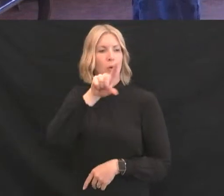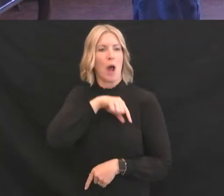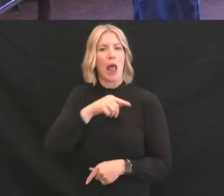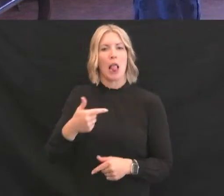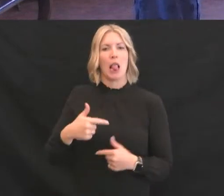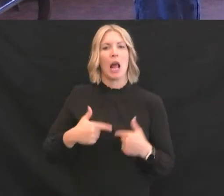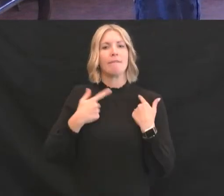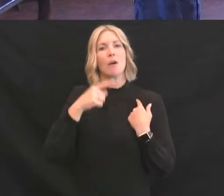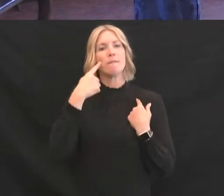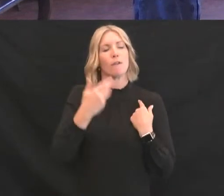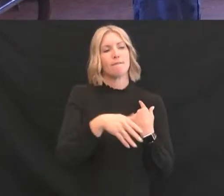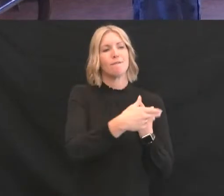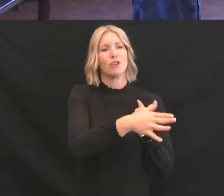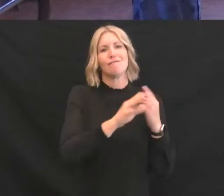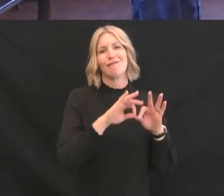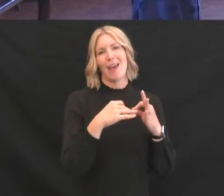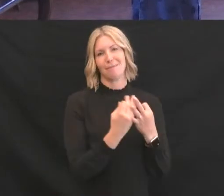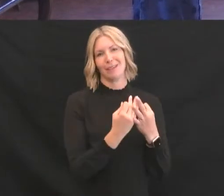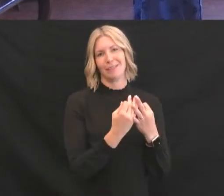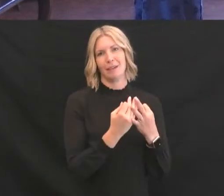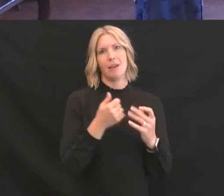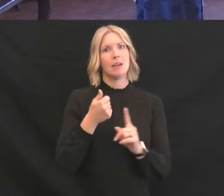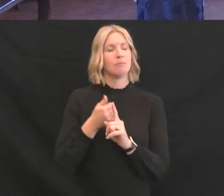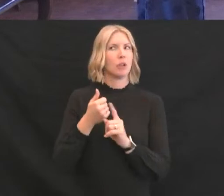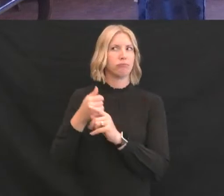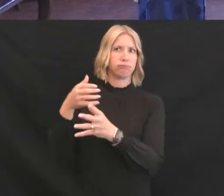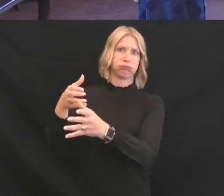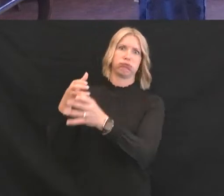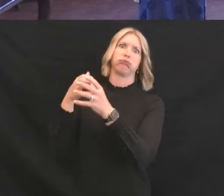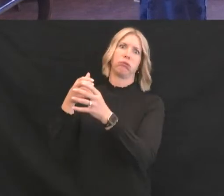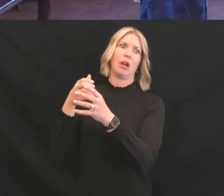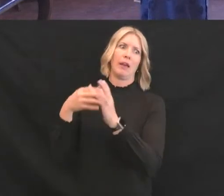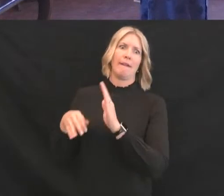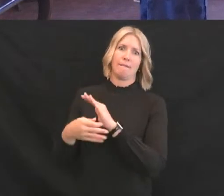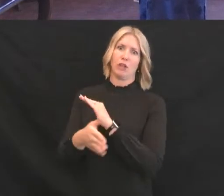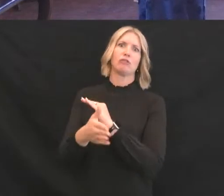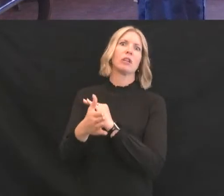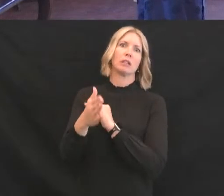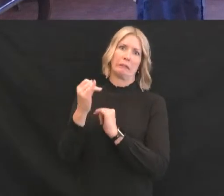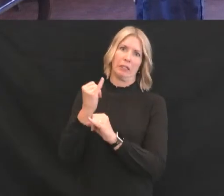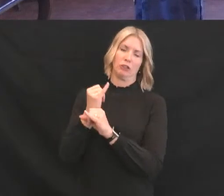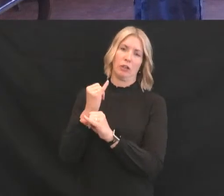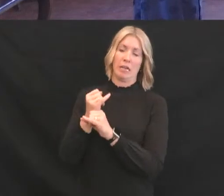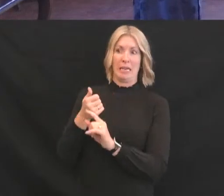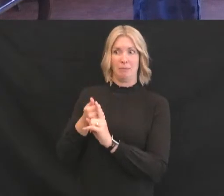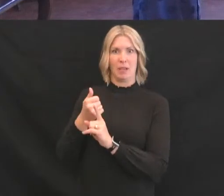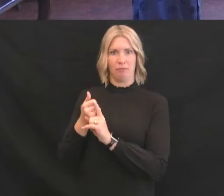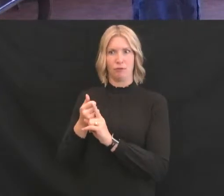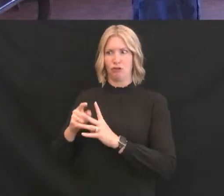Mr. Short is familiar with the fisheries industry, having started at a young age after his family